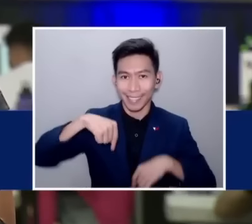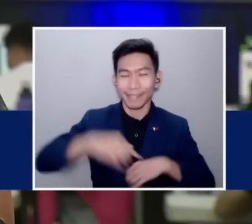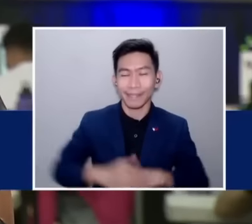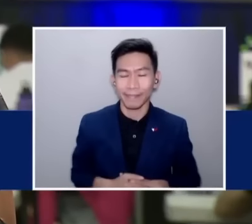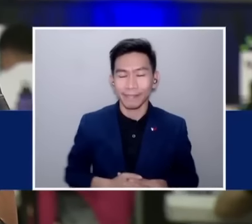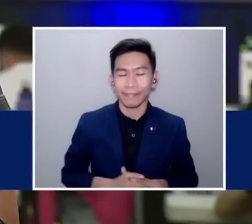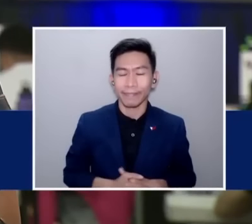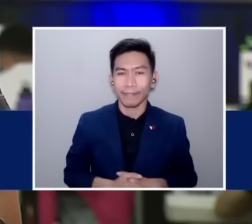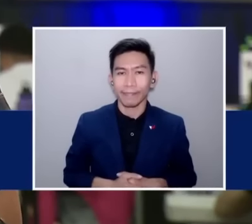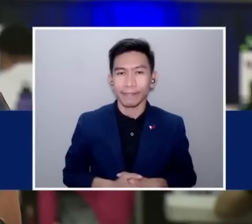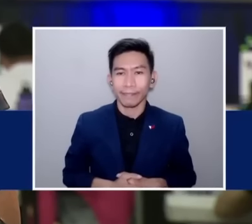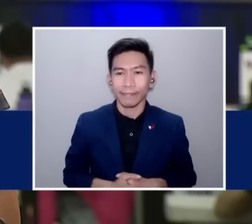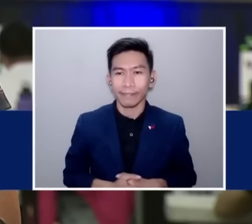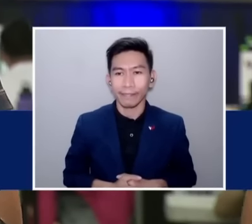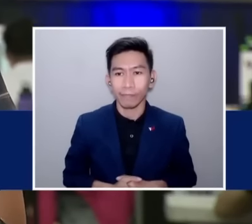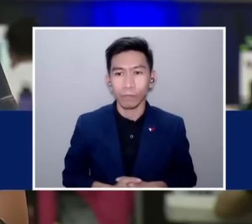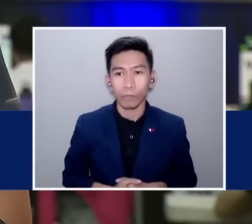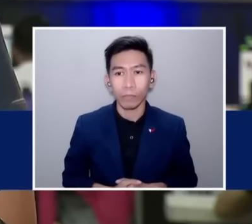If the